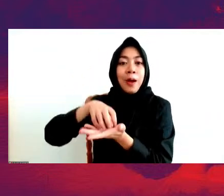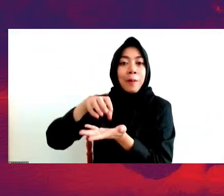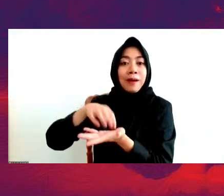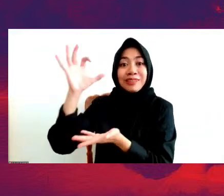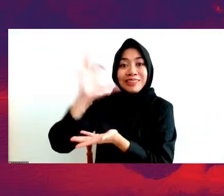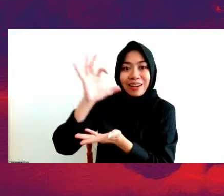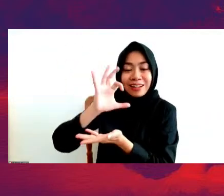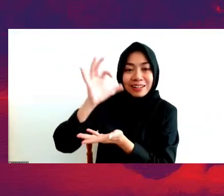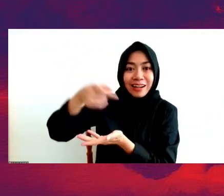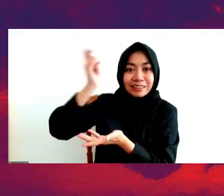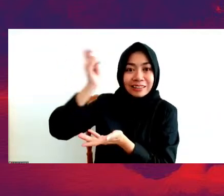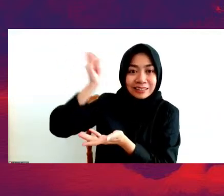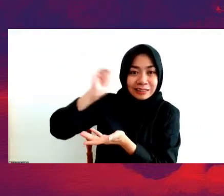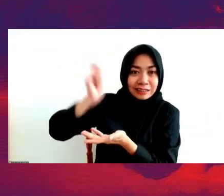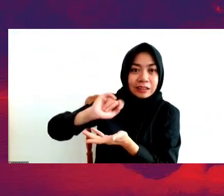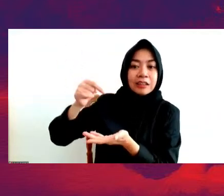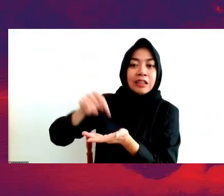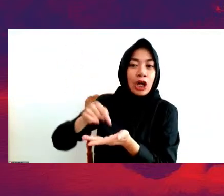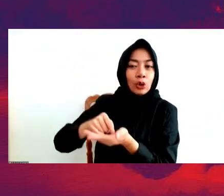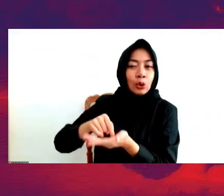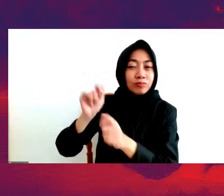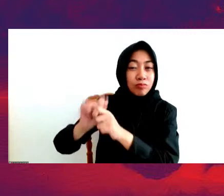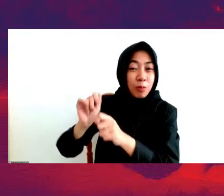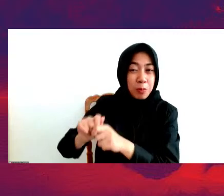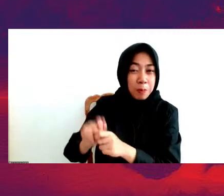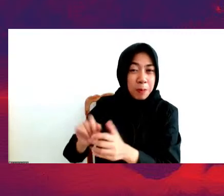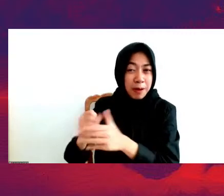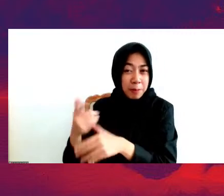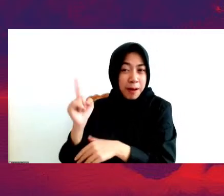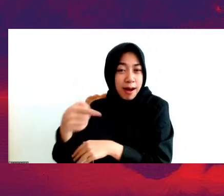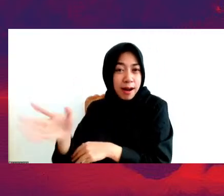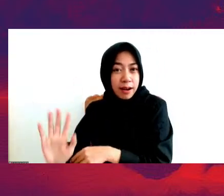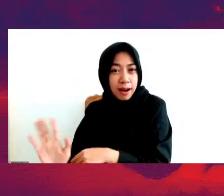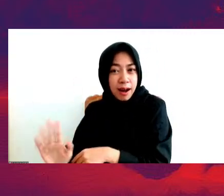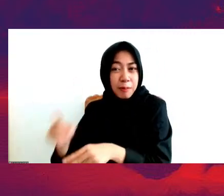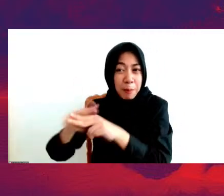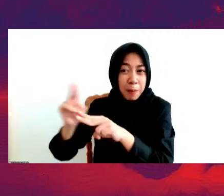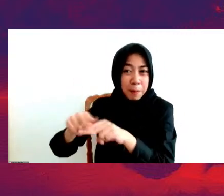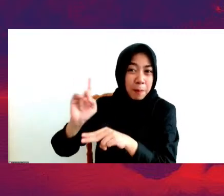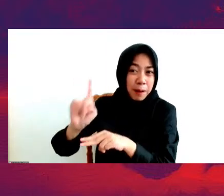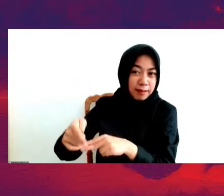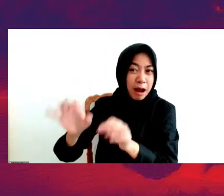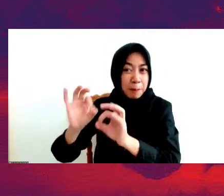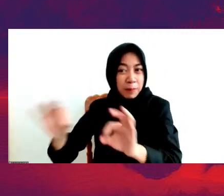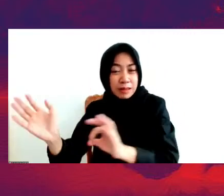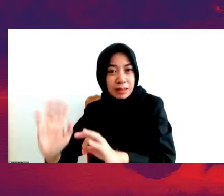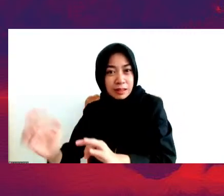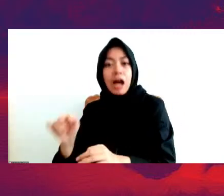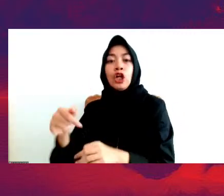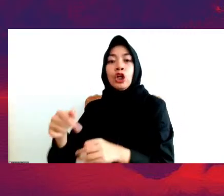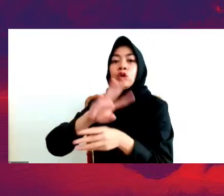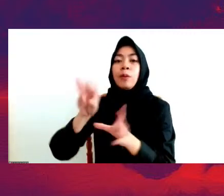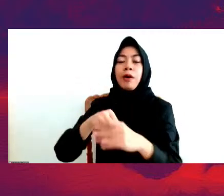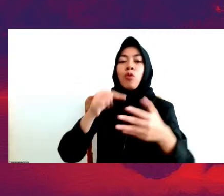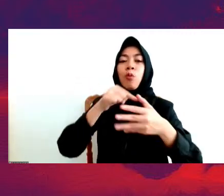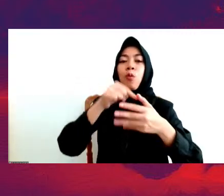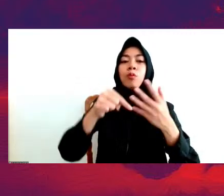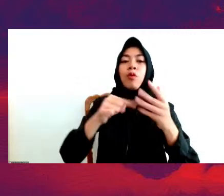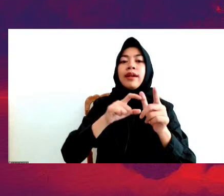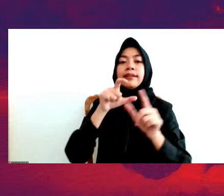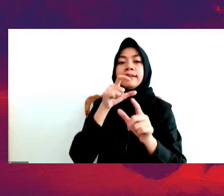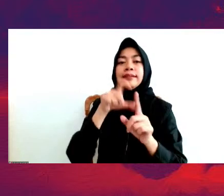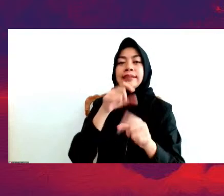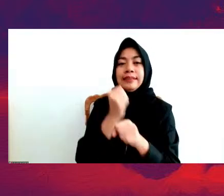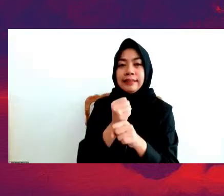they have unimproved sanitation or shared sanitation. And this follows the SDG definition. But there are indicators